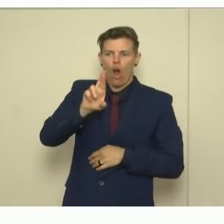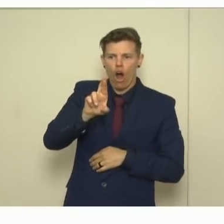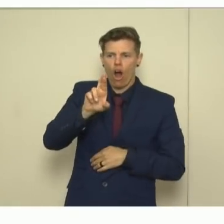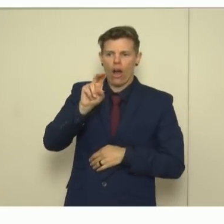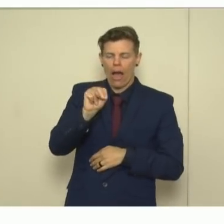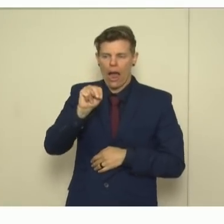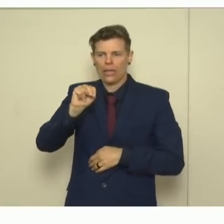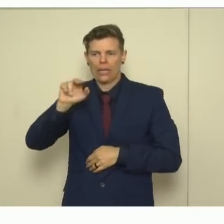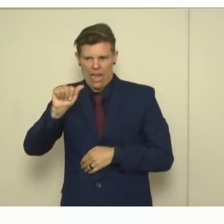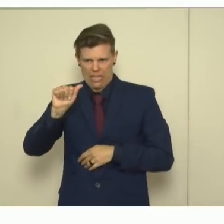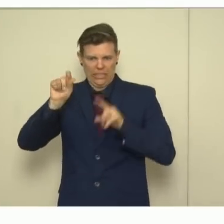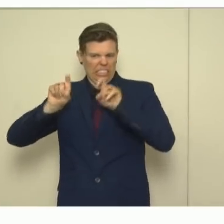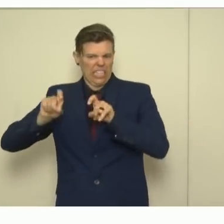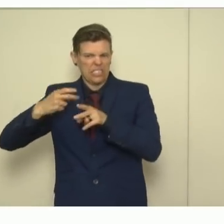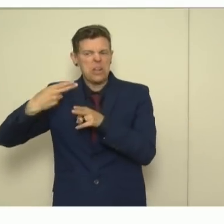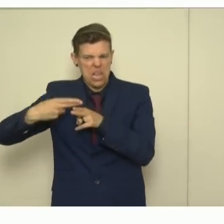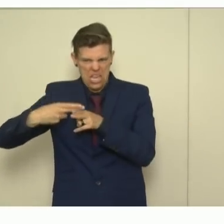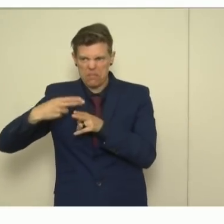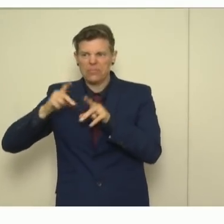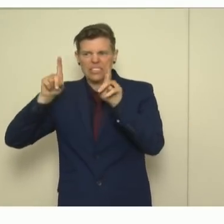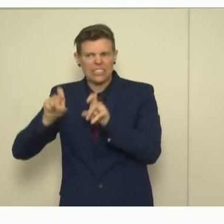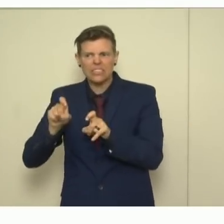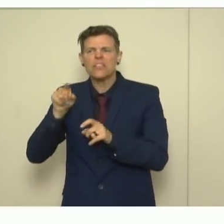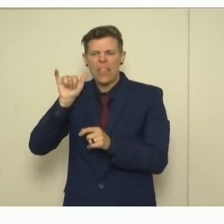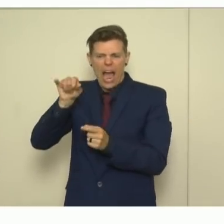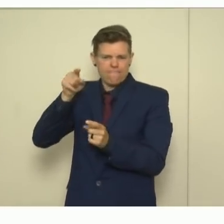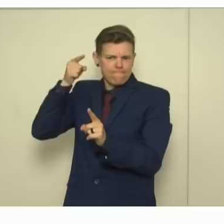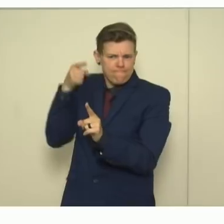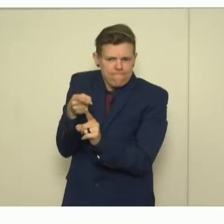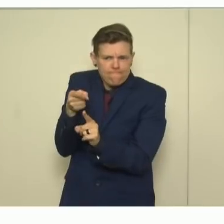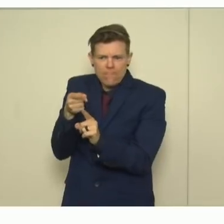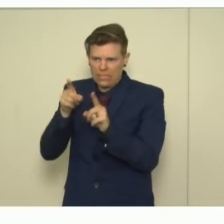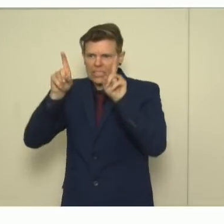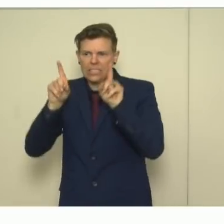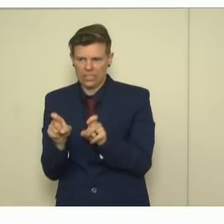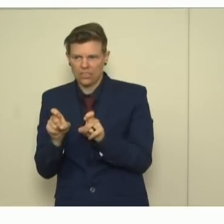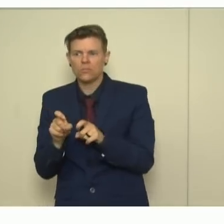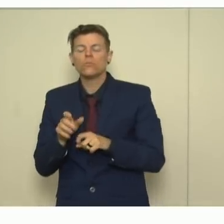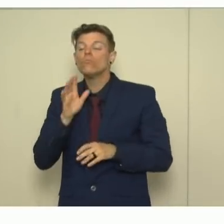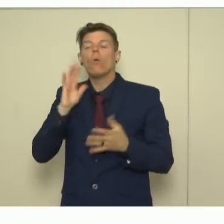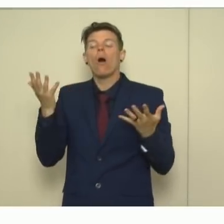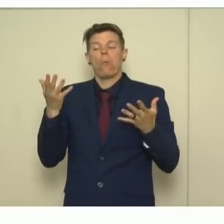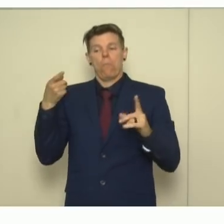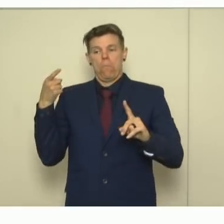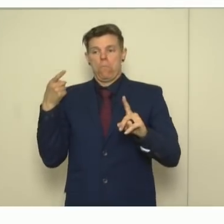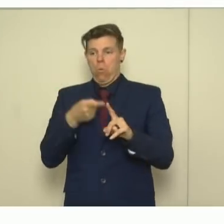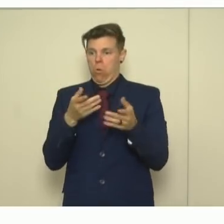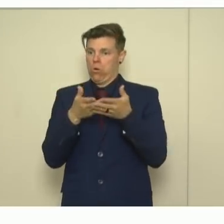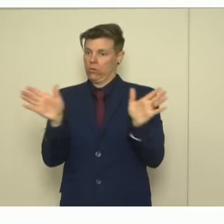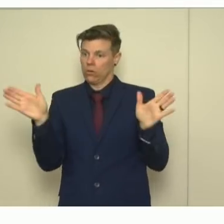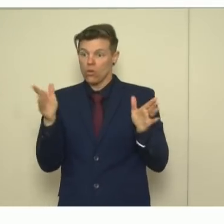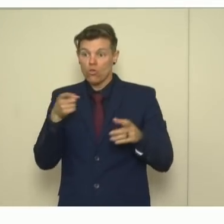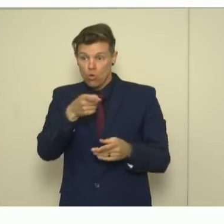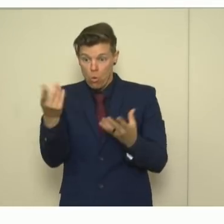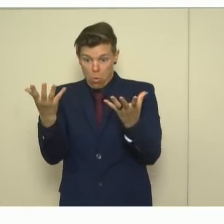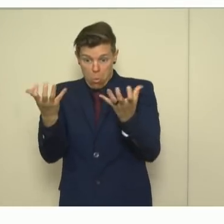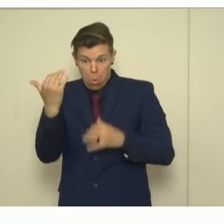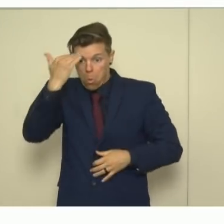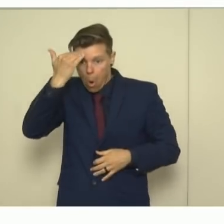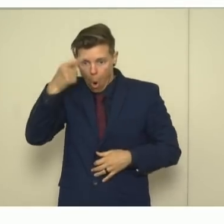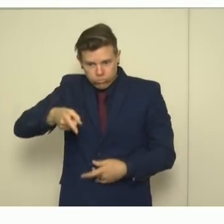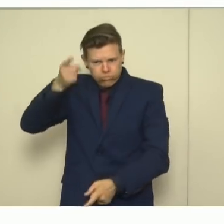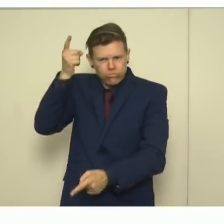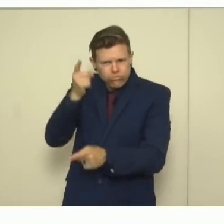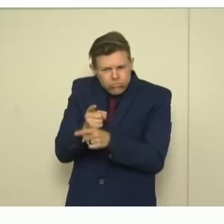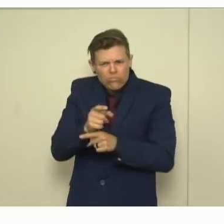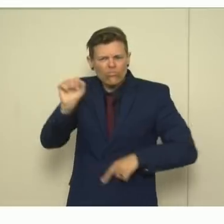terms, but I think a simpler term is how accurate are these tests? They're 98% accurate. All of the other tests that you